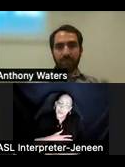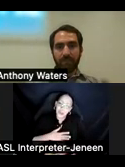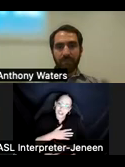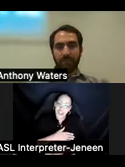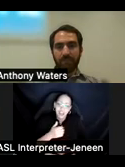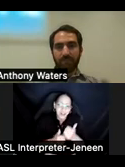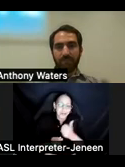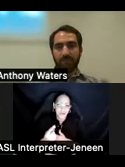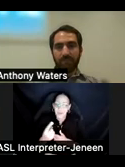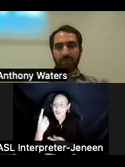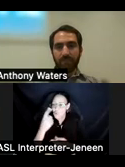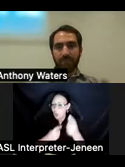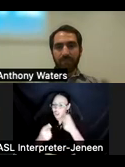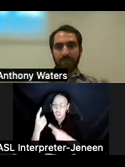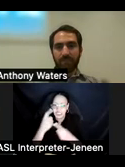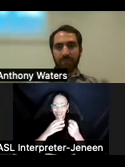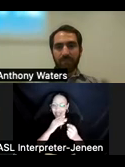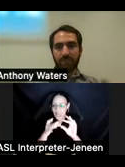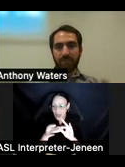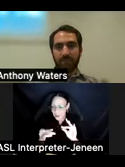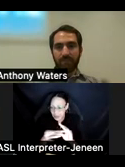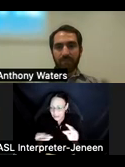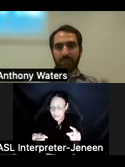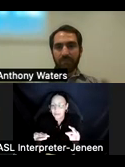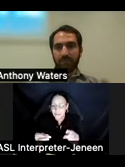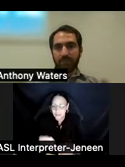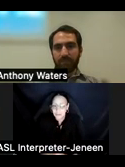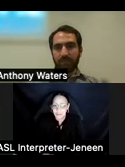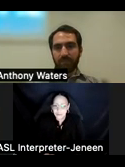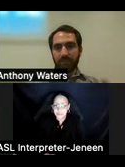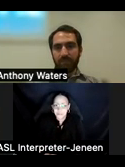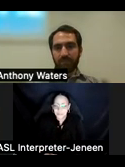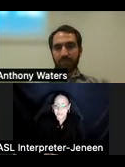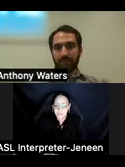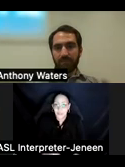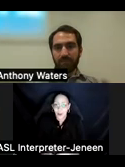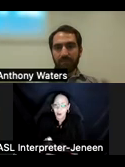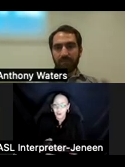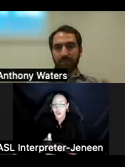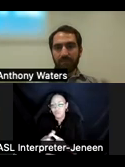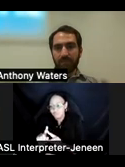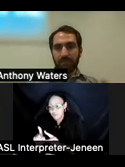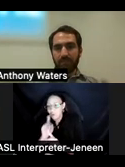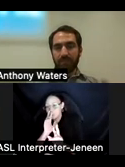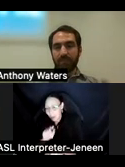everybody's questions and comments and responses